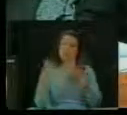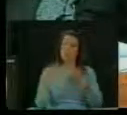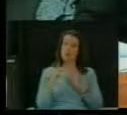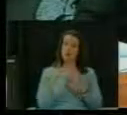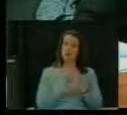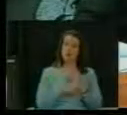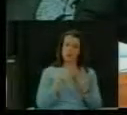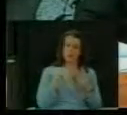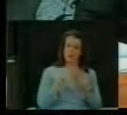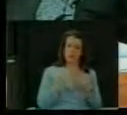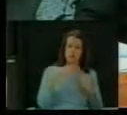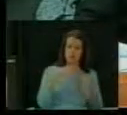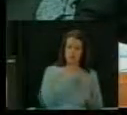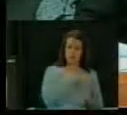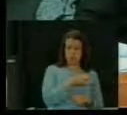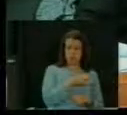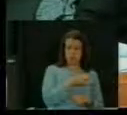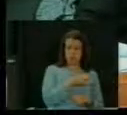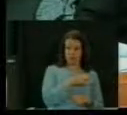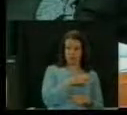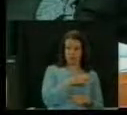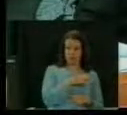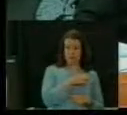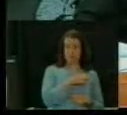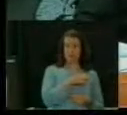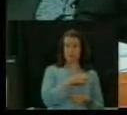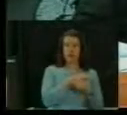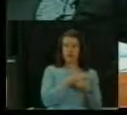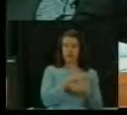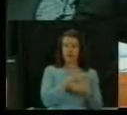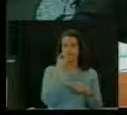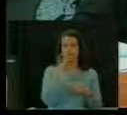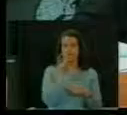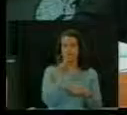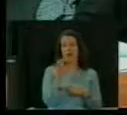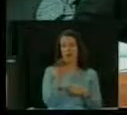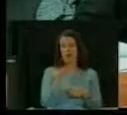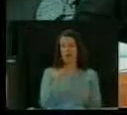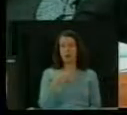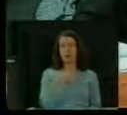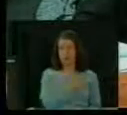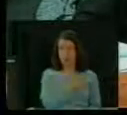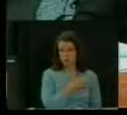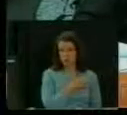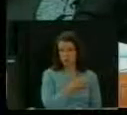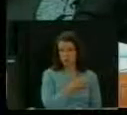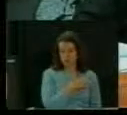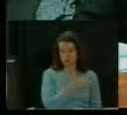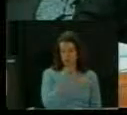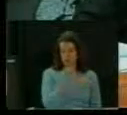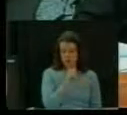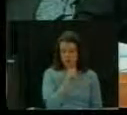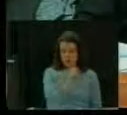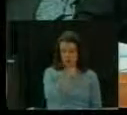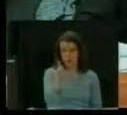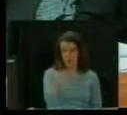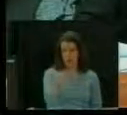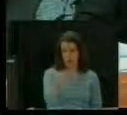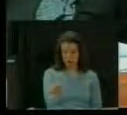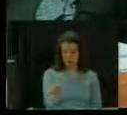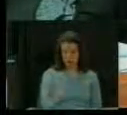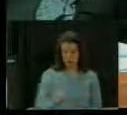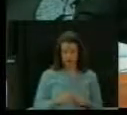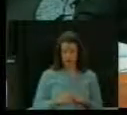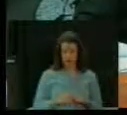What you have asked the Ethics Committee to do is to recommend a policy to the Commission, the way I understand it, as applies to Knox